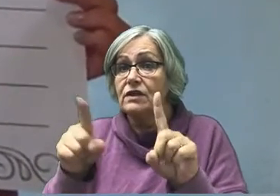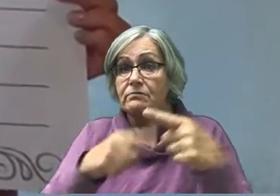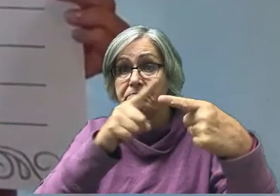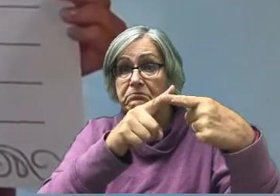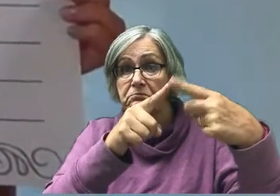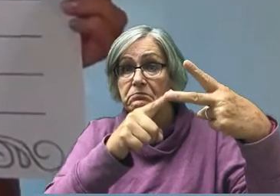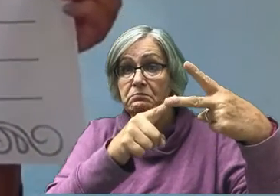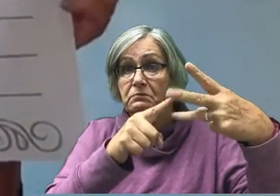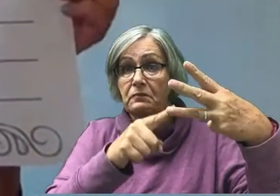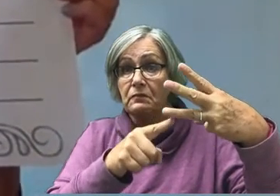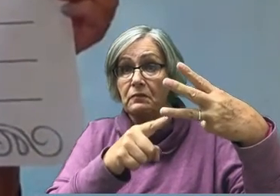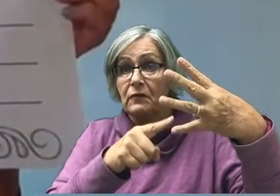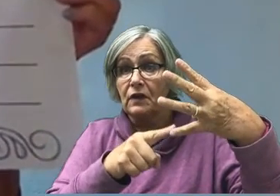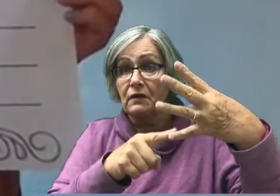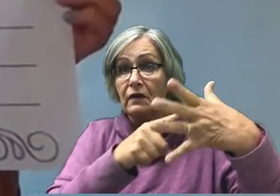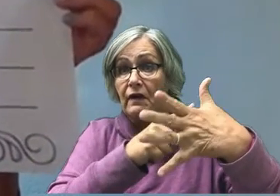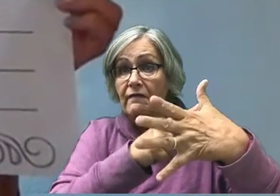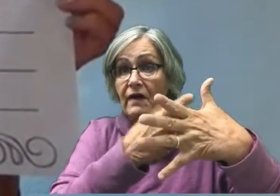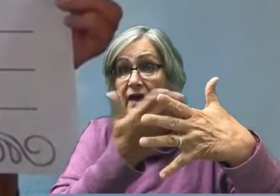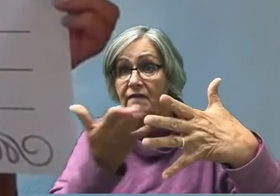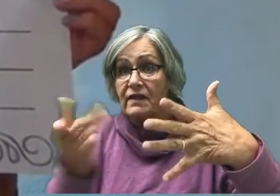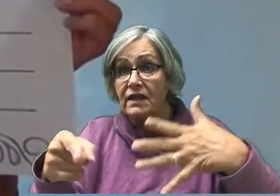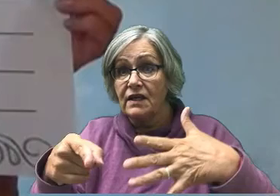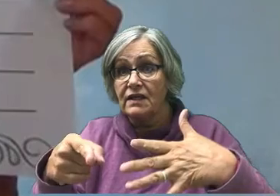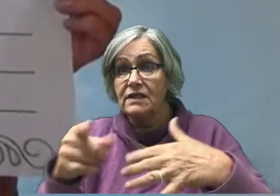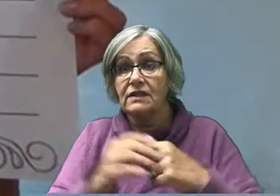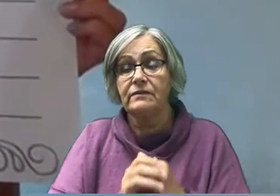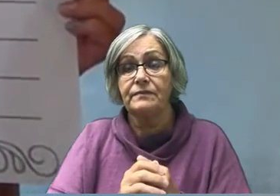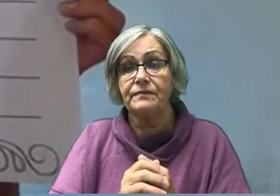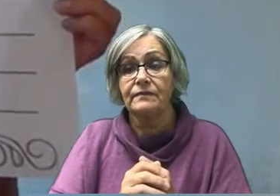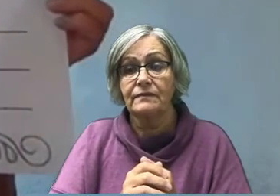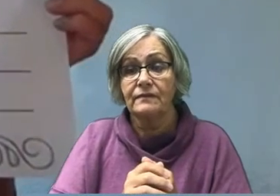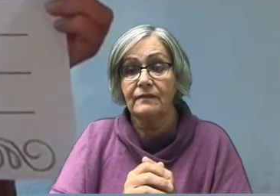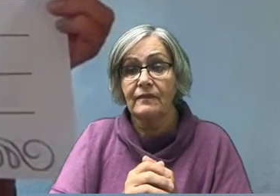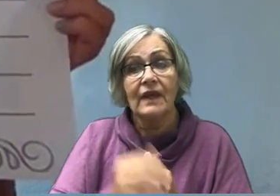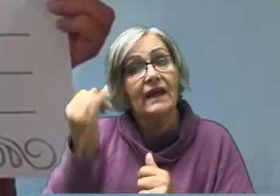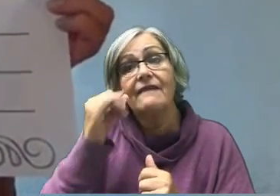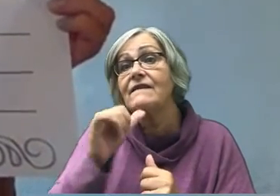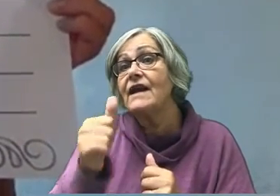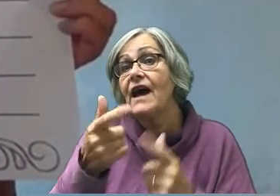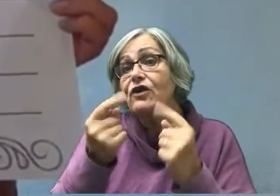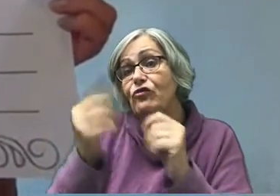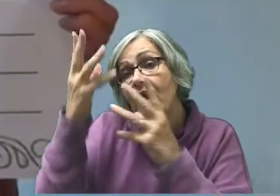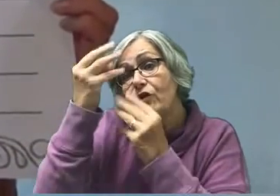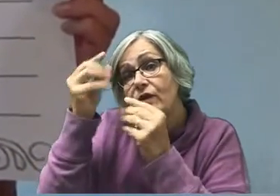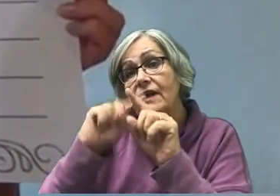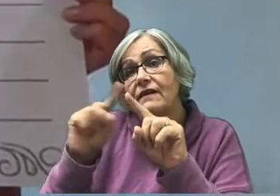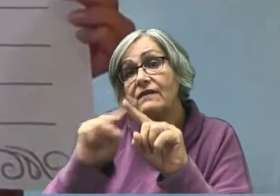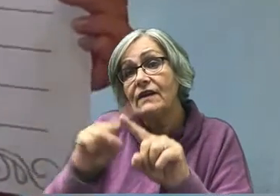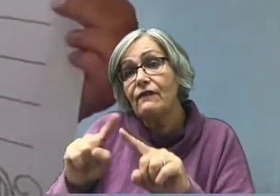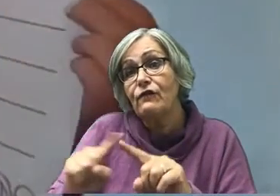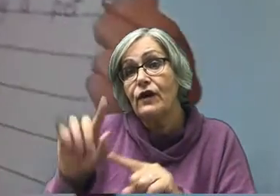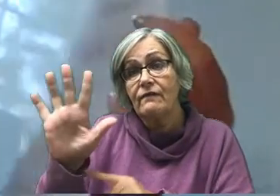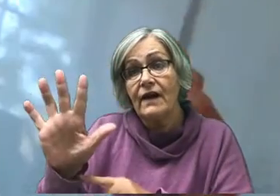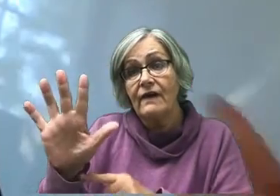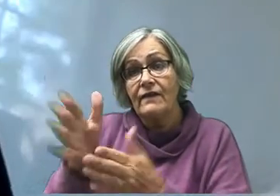5 things that you can help with and make a difference with in your community? Okay, if not, try to think of